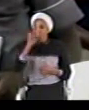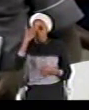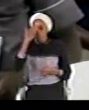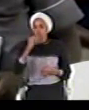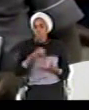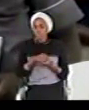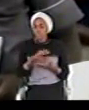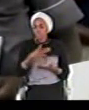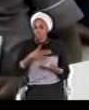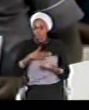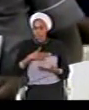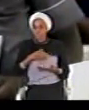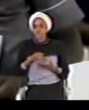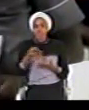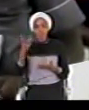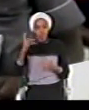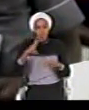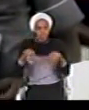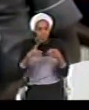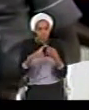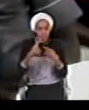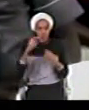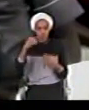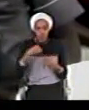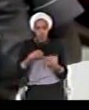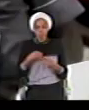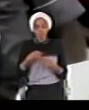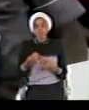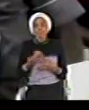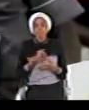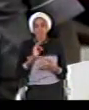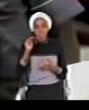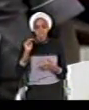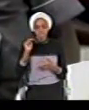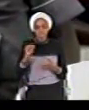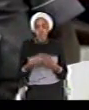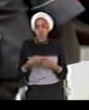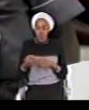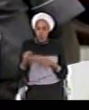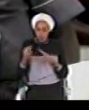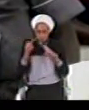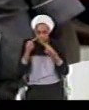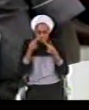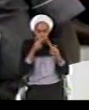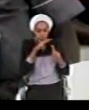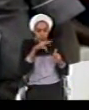mine, and it was given to me, and I need to watch